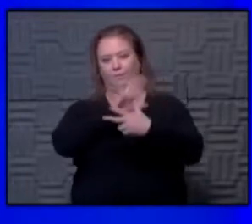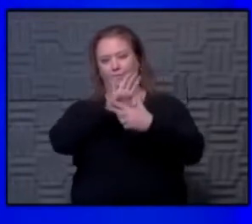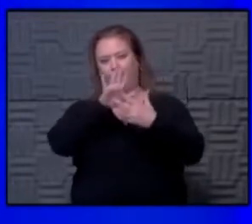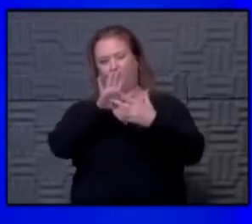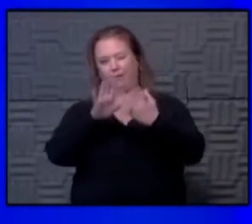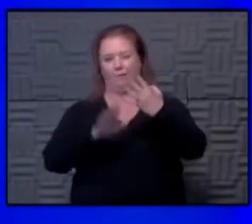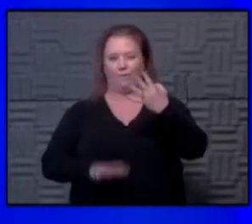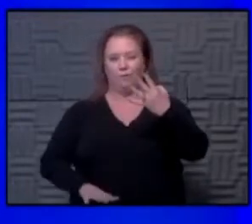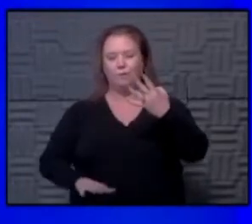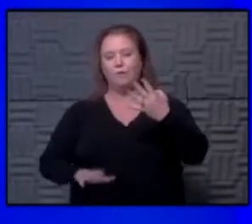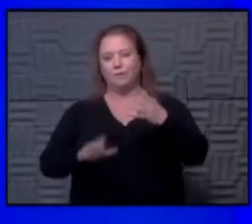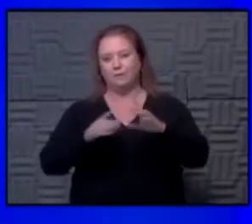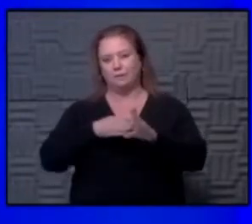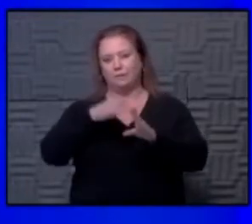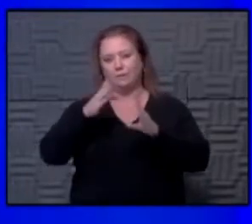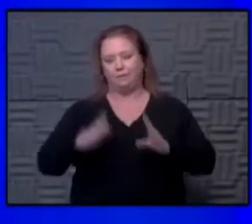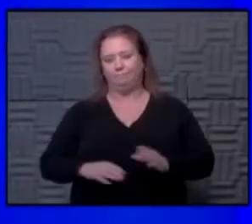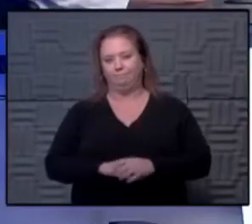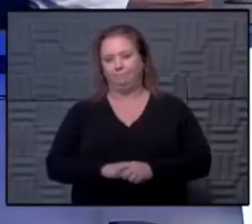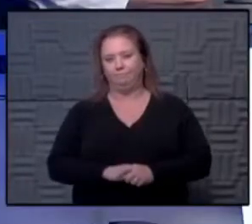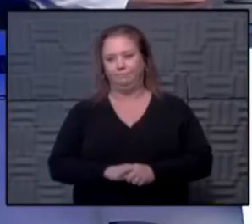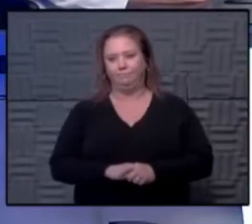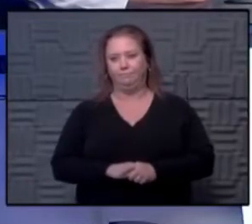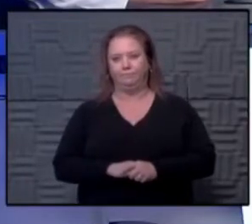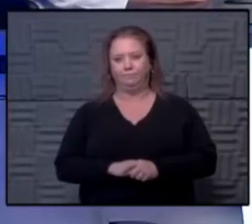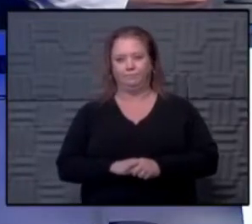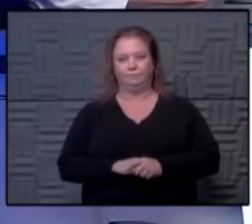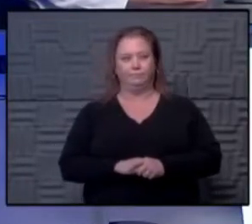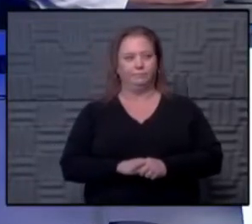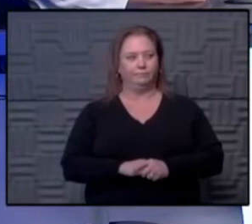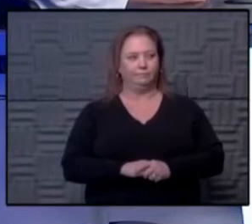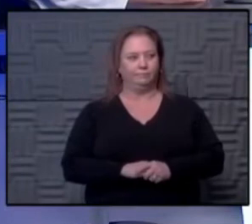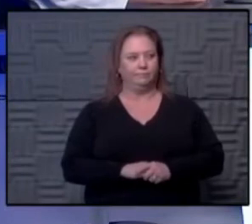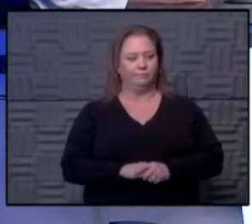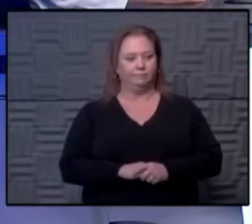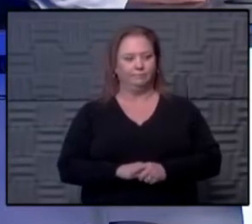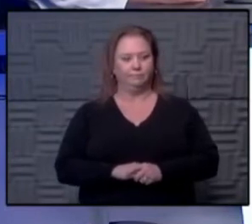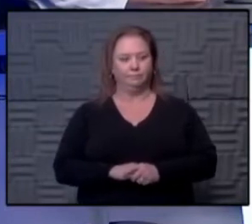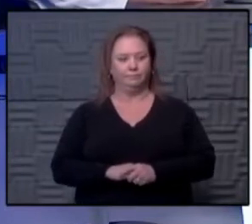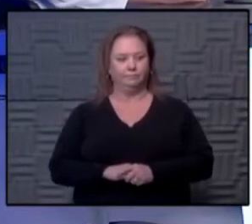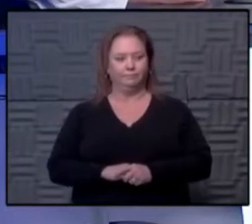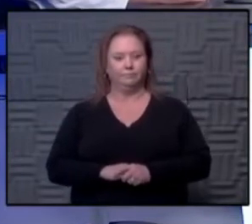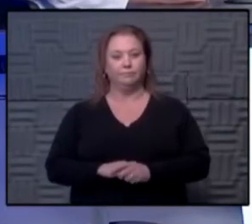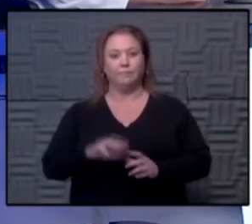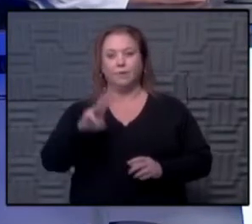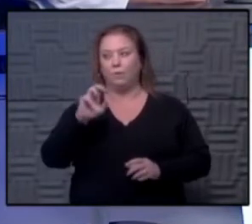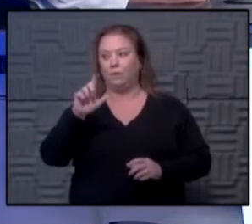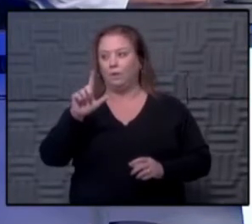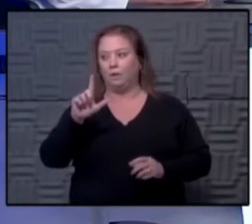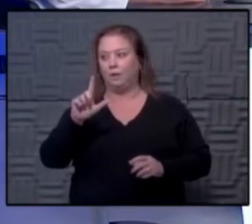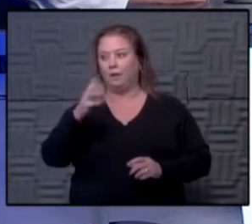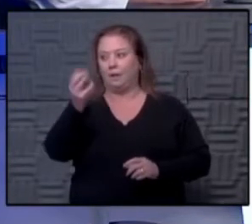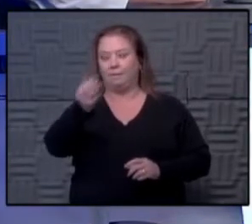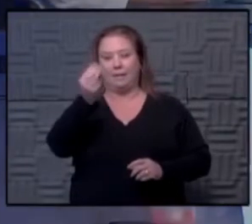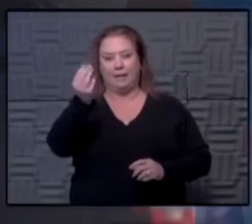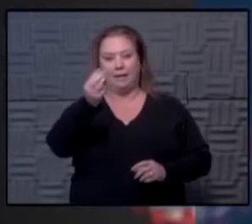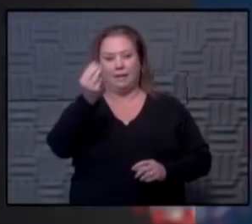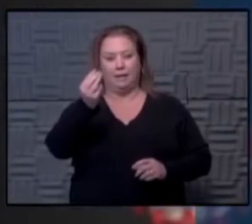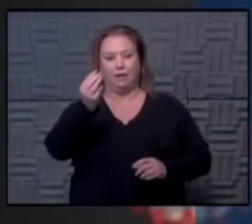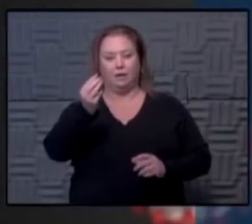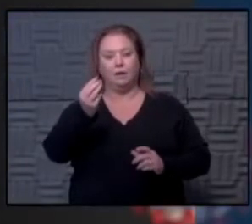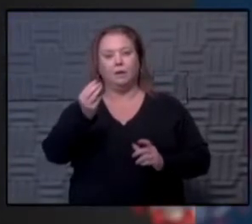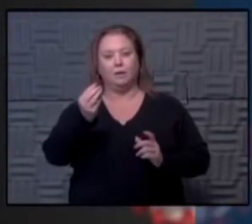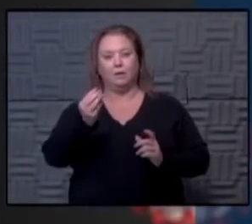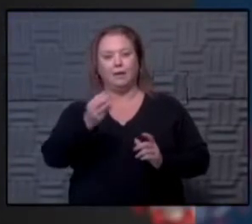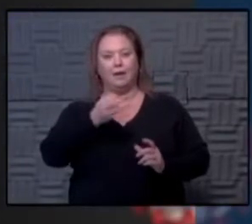4 specialties. All right. Well, Monday, we will get